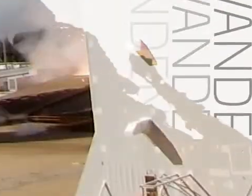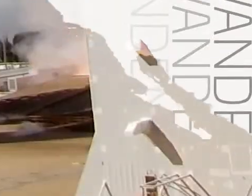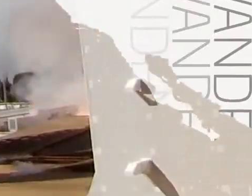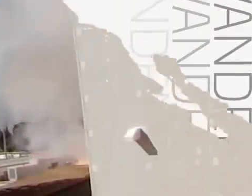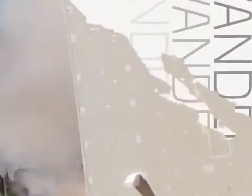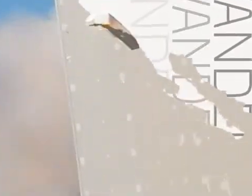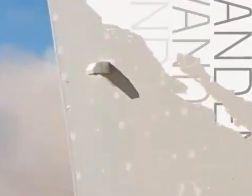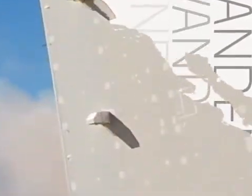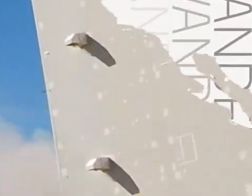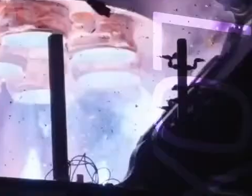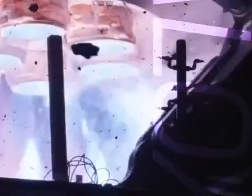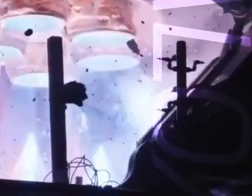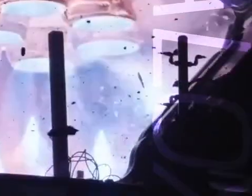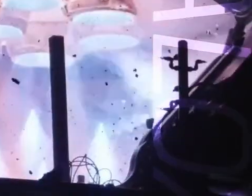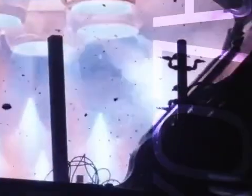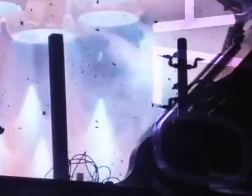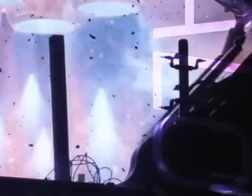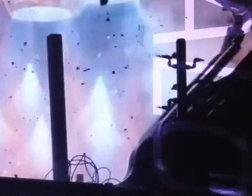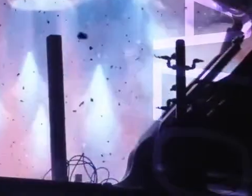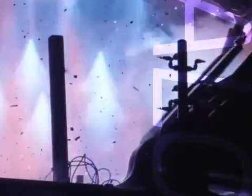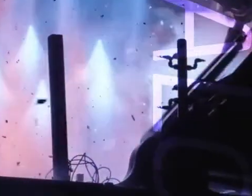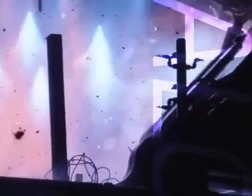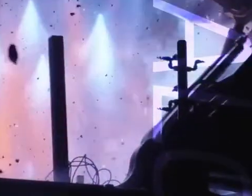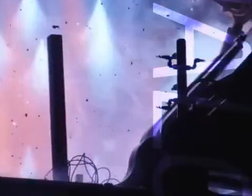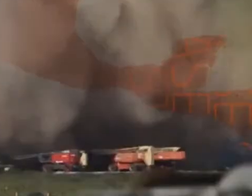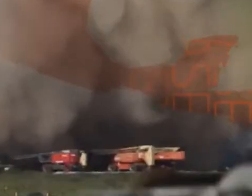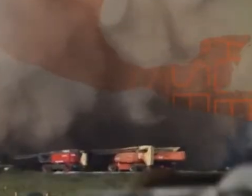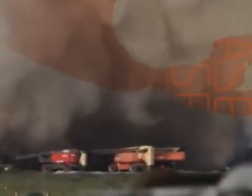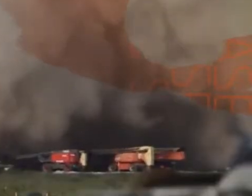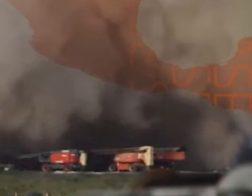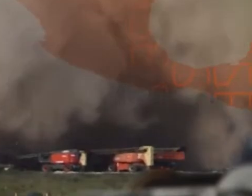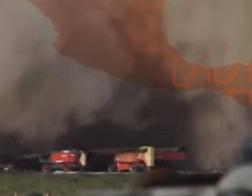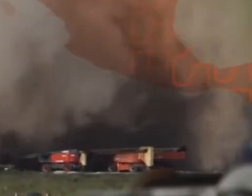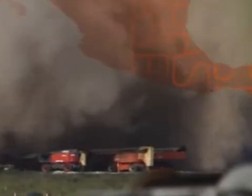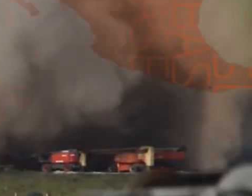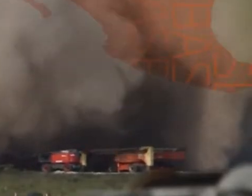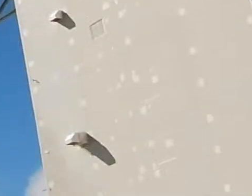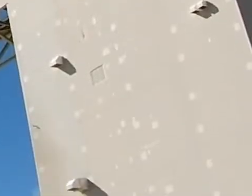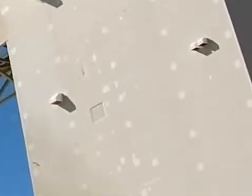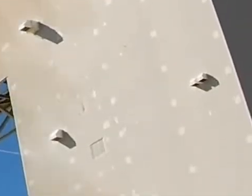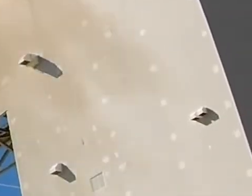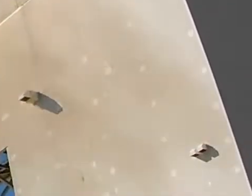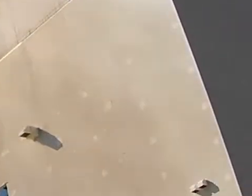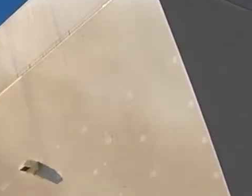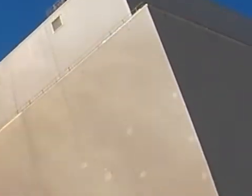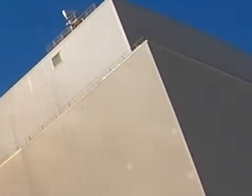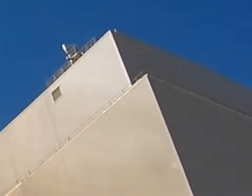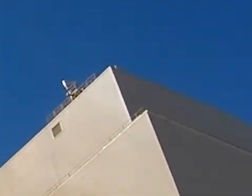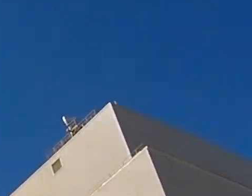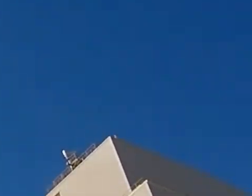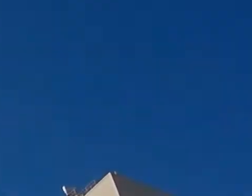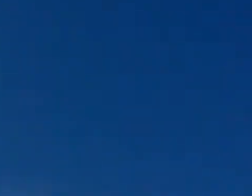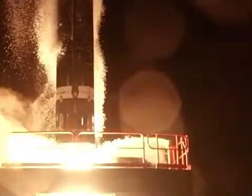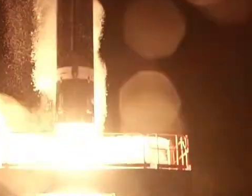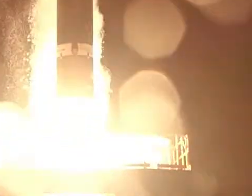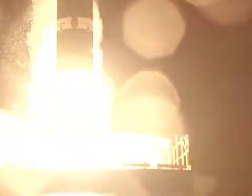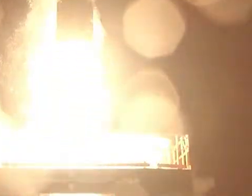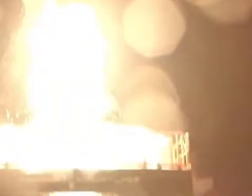We have liftoff. Propulsion continues to be normal. R68 chamber pressure looks